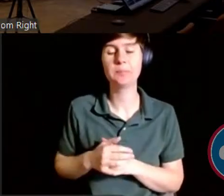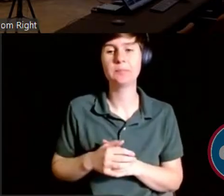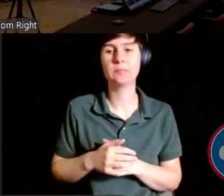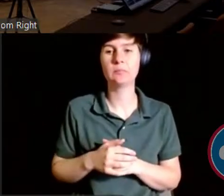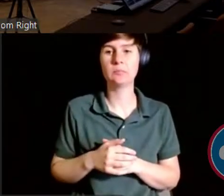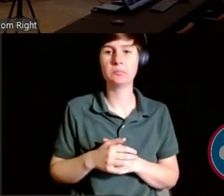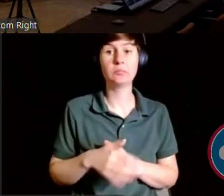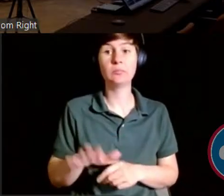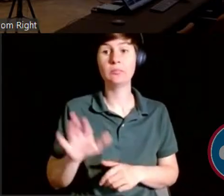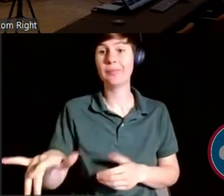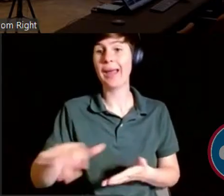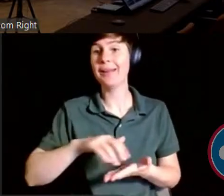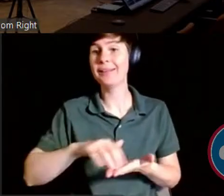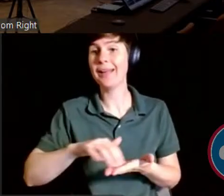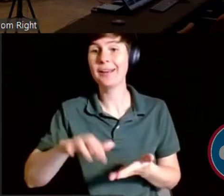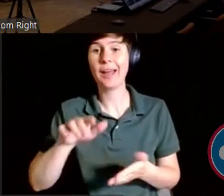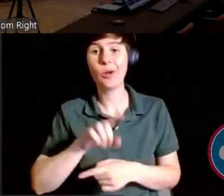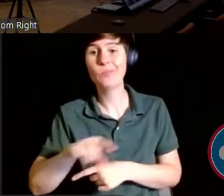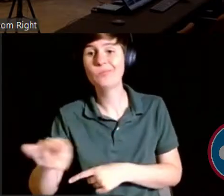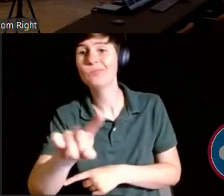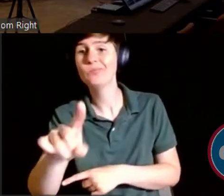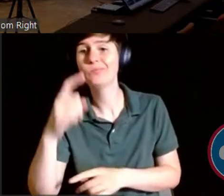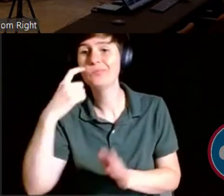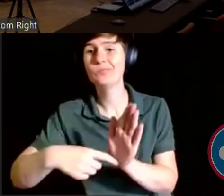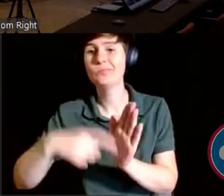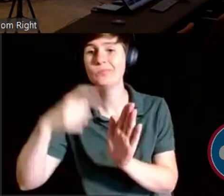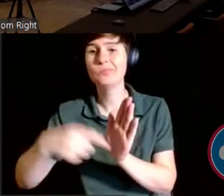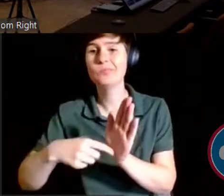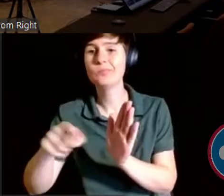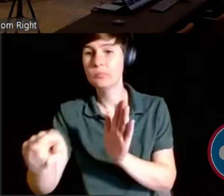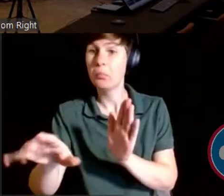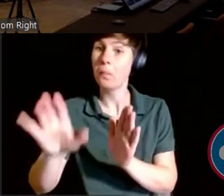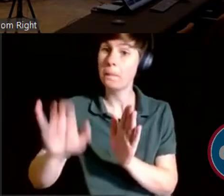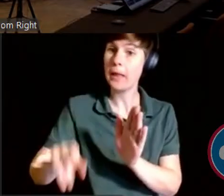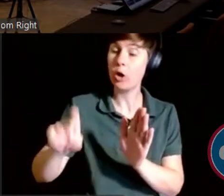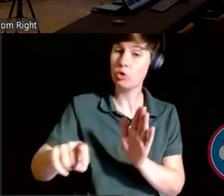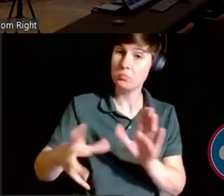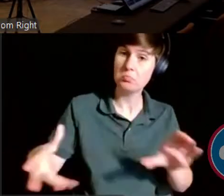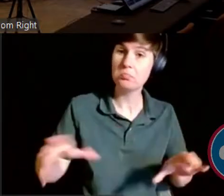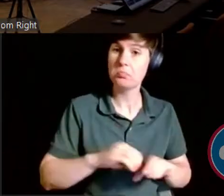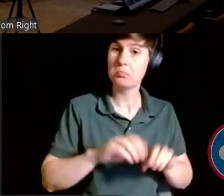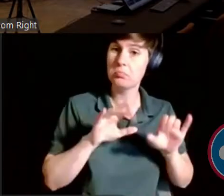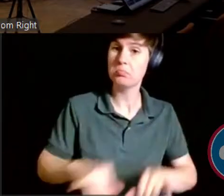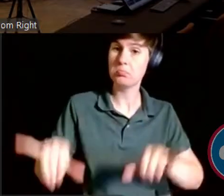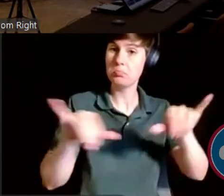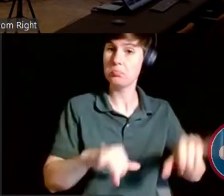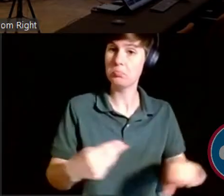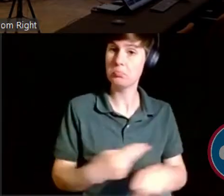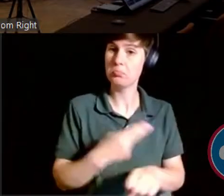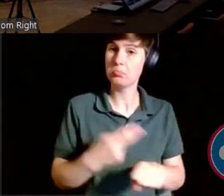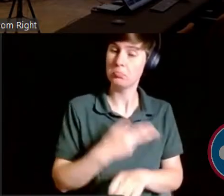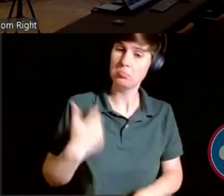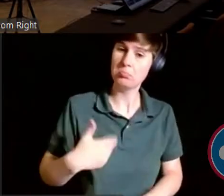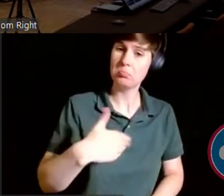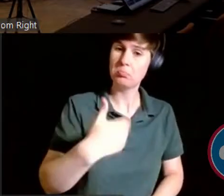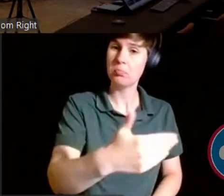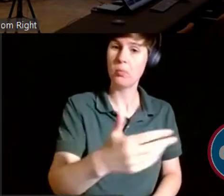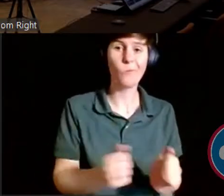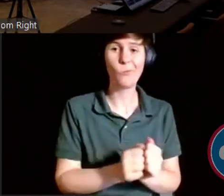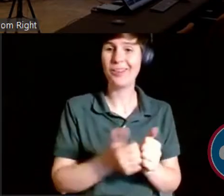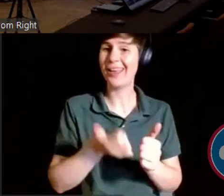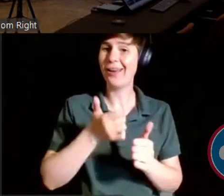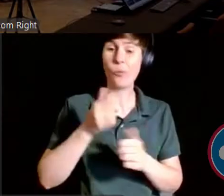the tactile directional indicators is something that we're like, hey, this should be a standard element that we should just incorporate with every